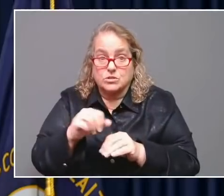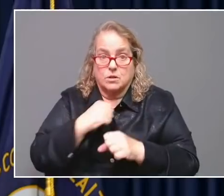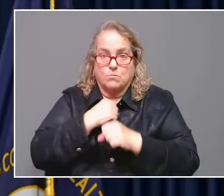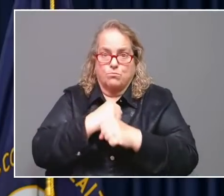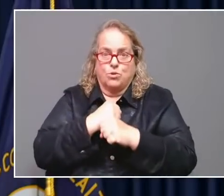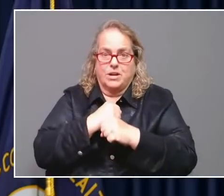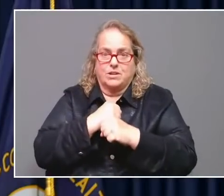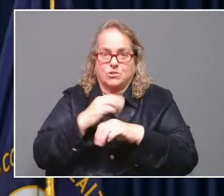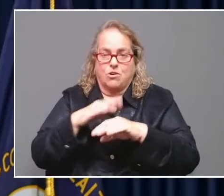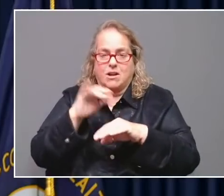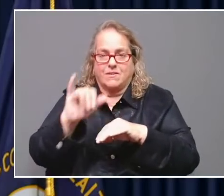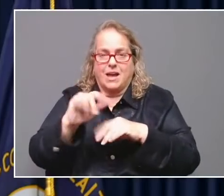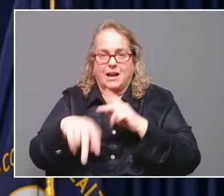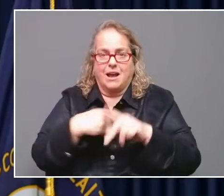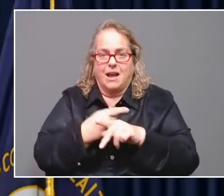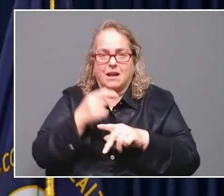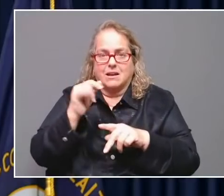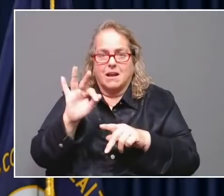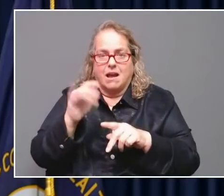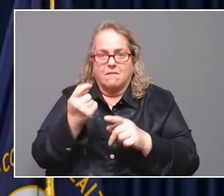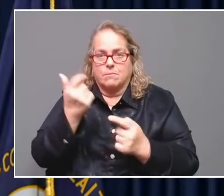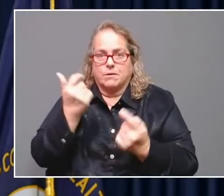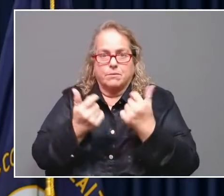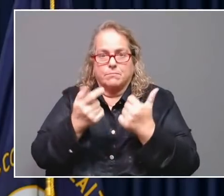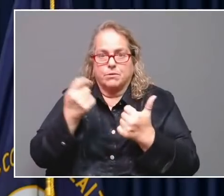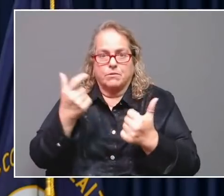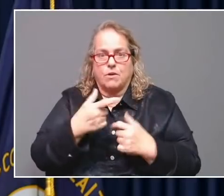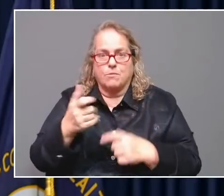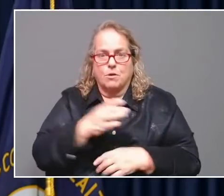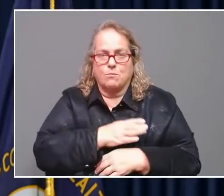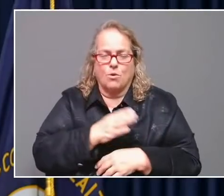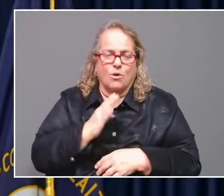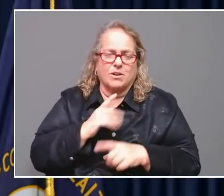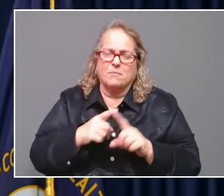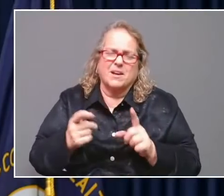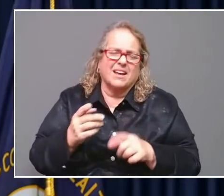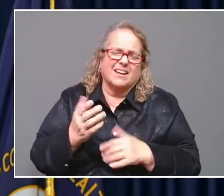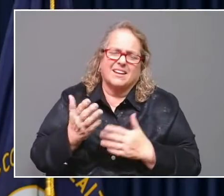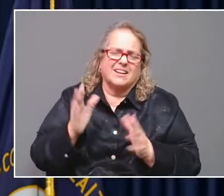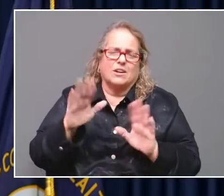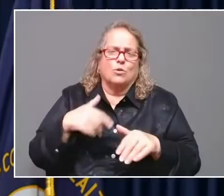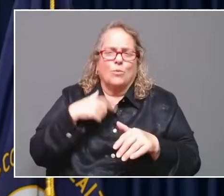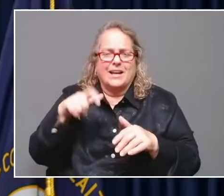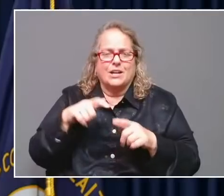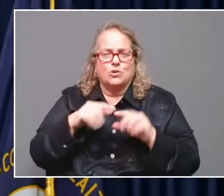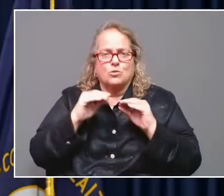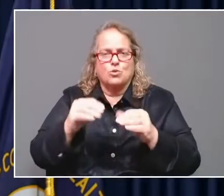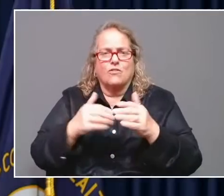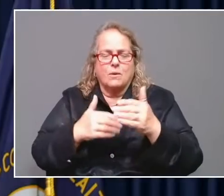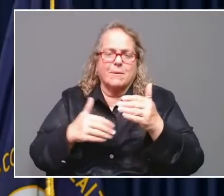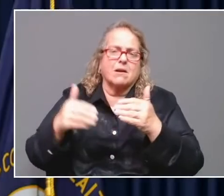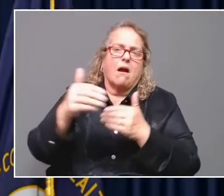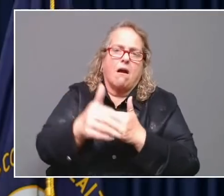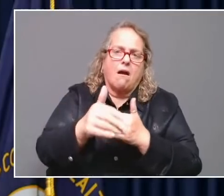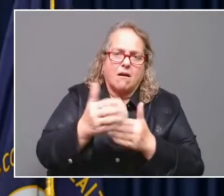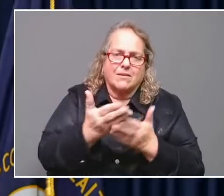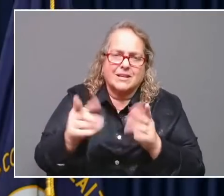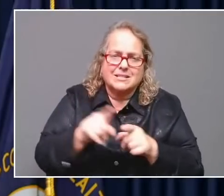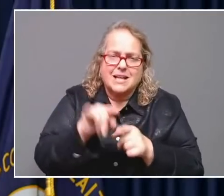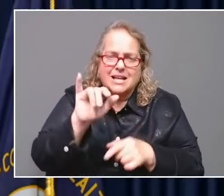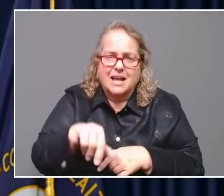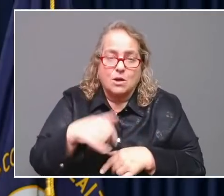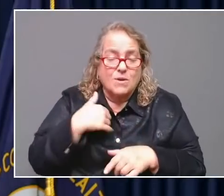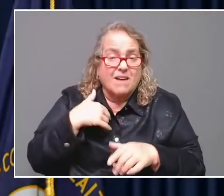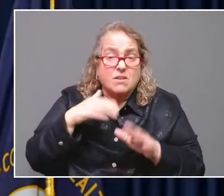that. But beyond that, I just hope we can move beyond things like this. You know, we got an amazing opportunity at infrastructure,